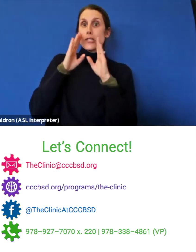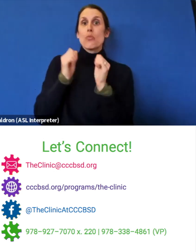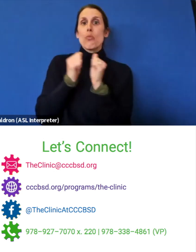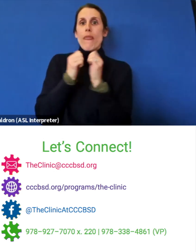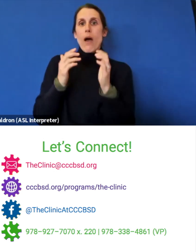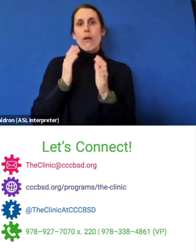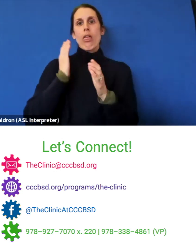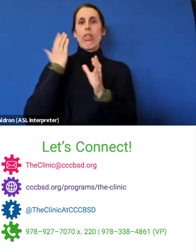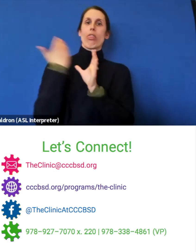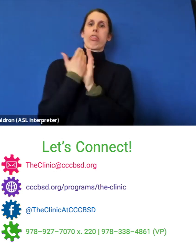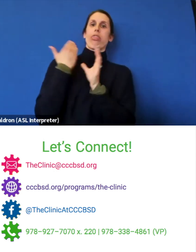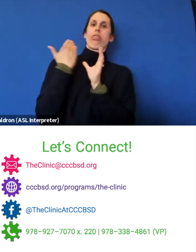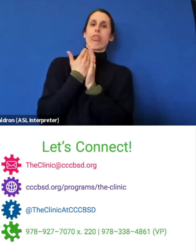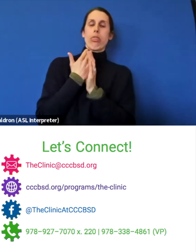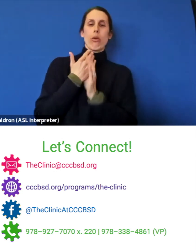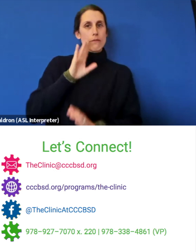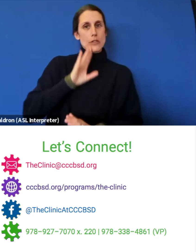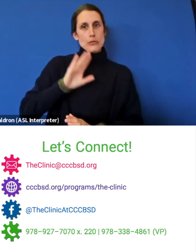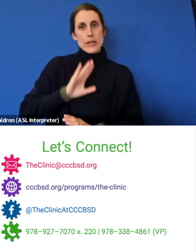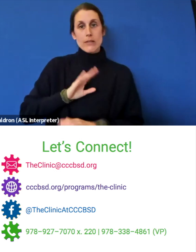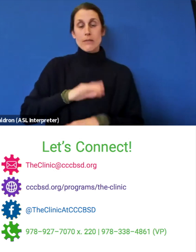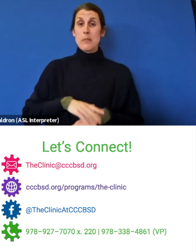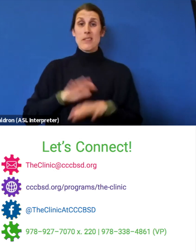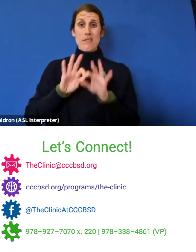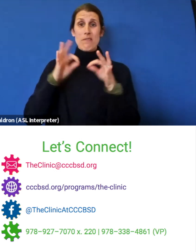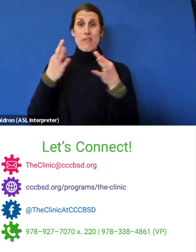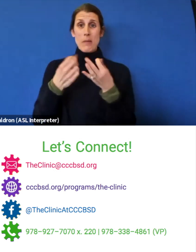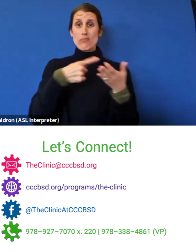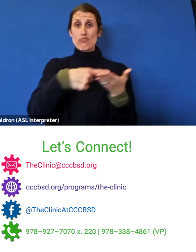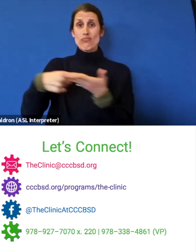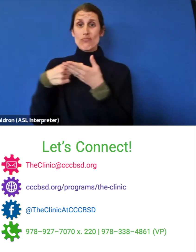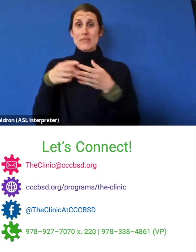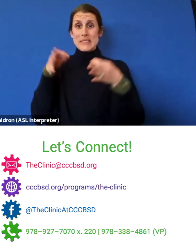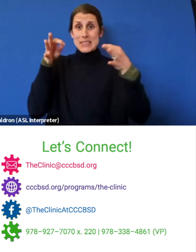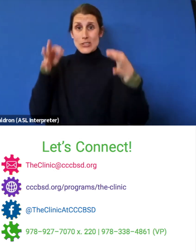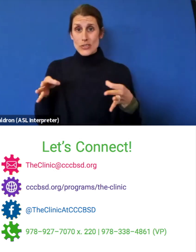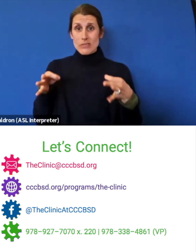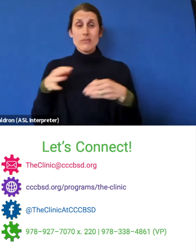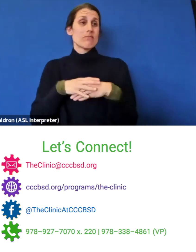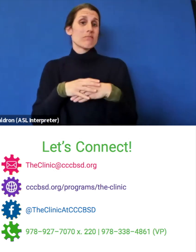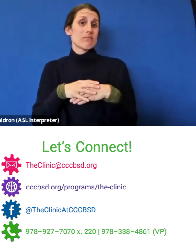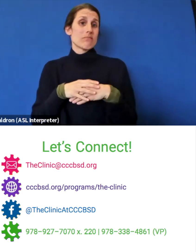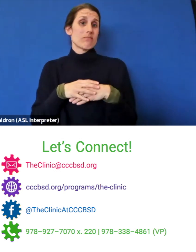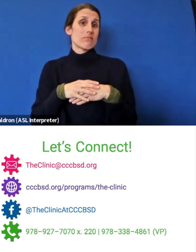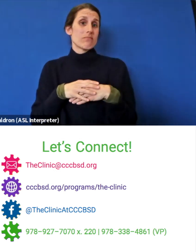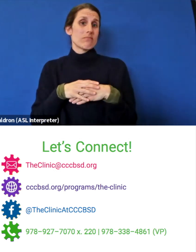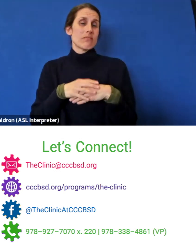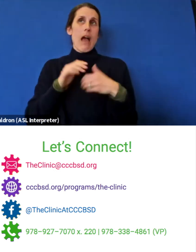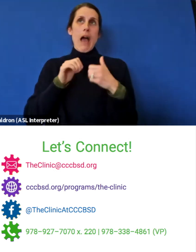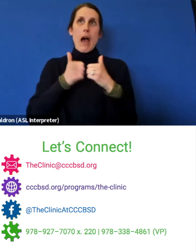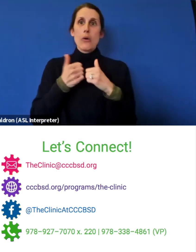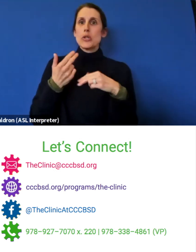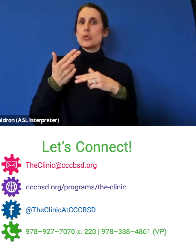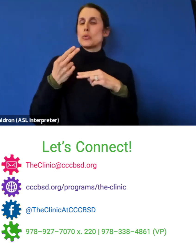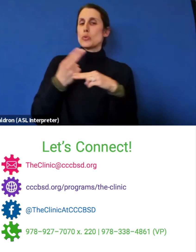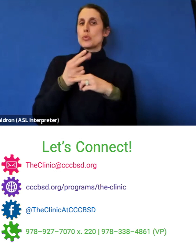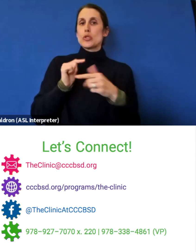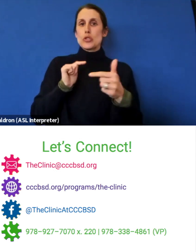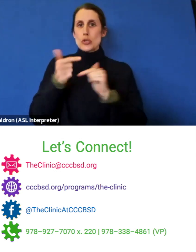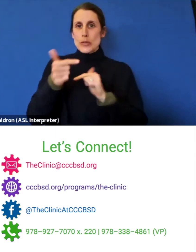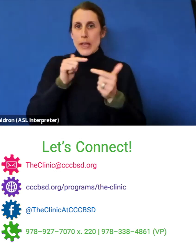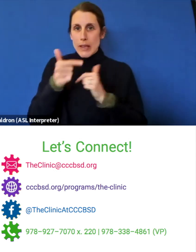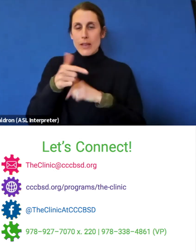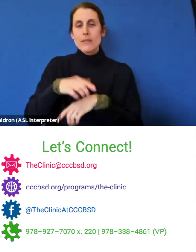Or figuring out as a family, what are the ways that turn taking, reciprocal